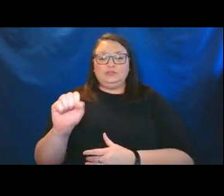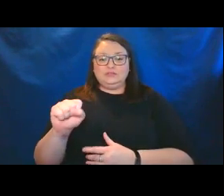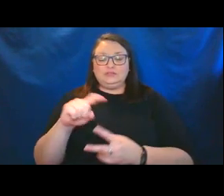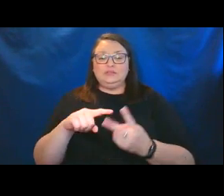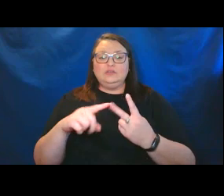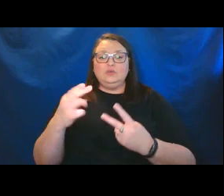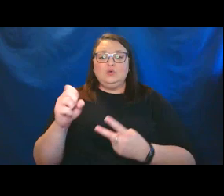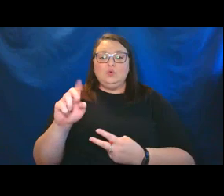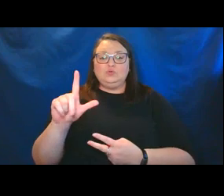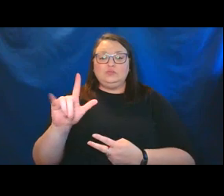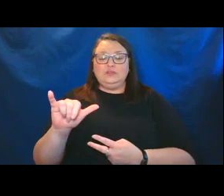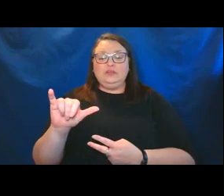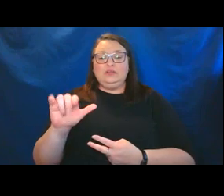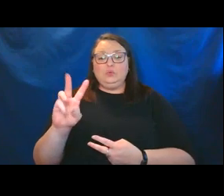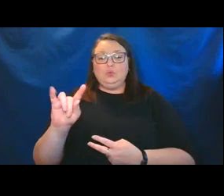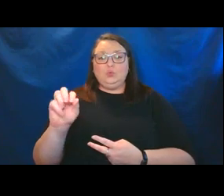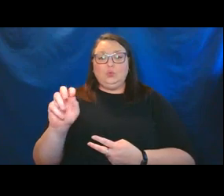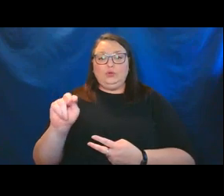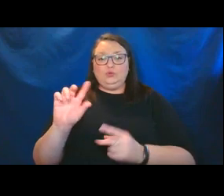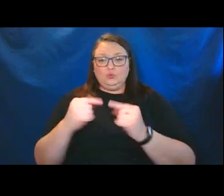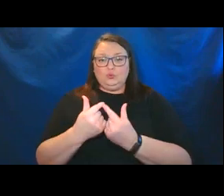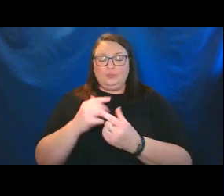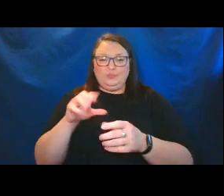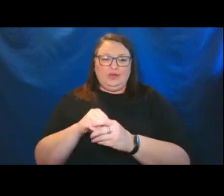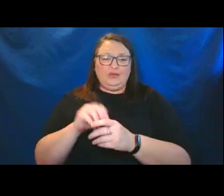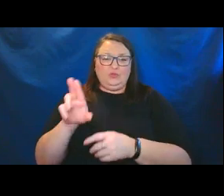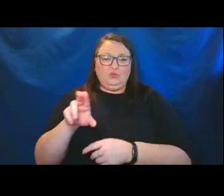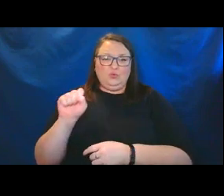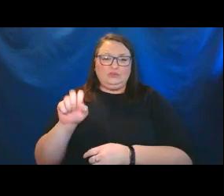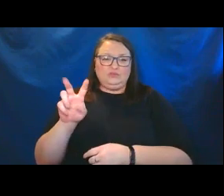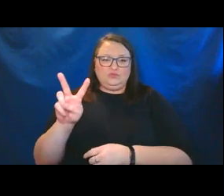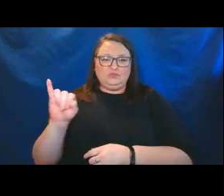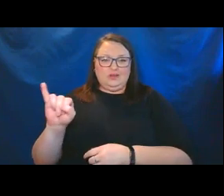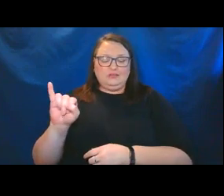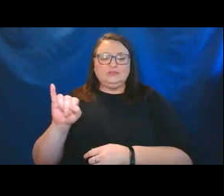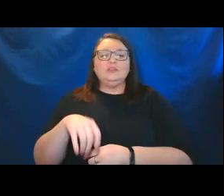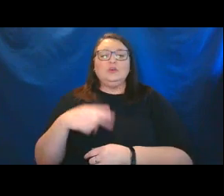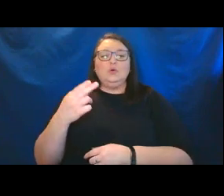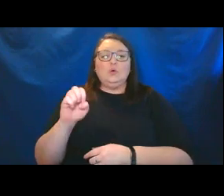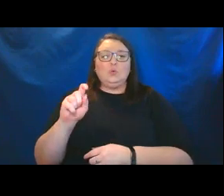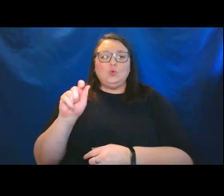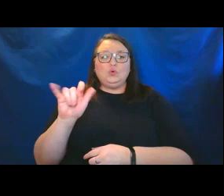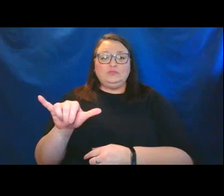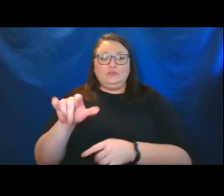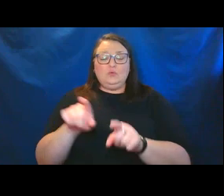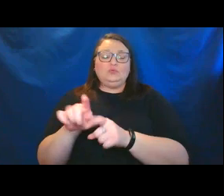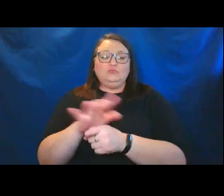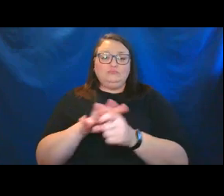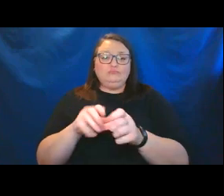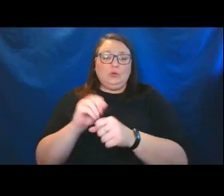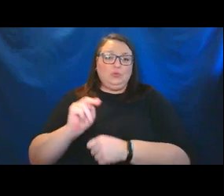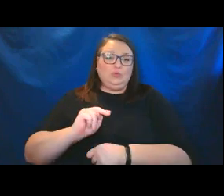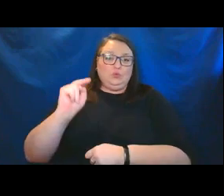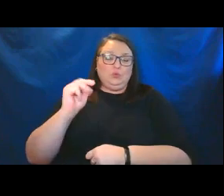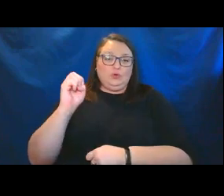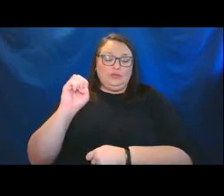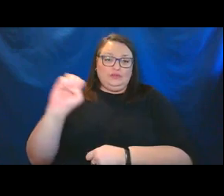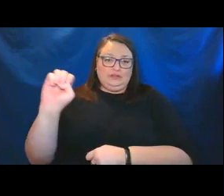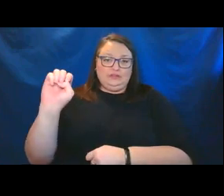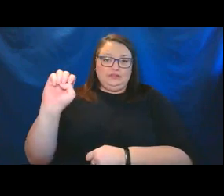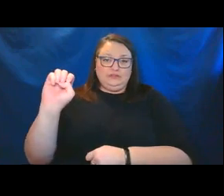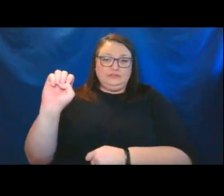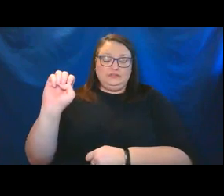am located in the U.S. Virgin Islands, but Horsley Witten Group is also located in the Northeast,